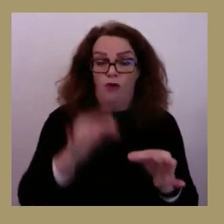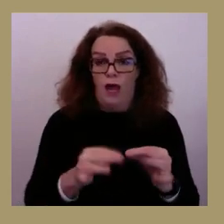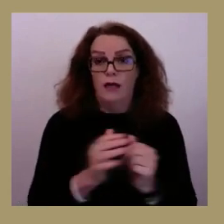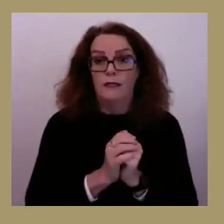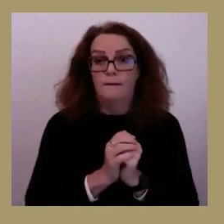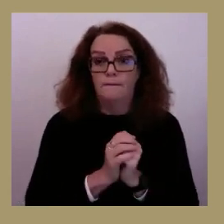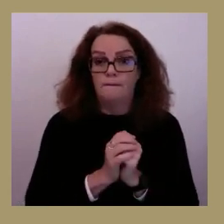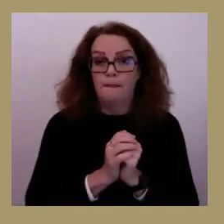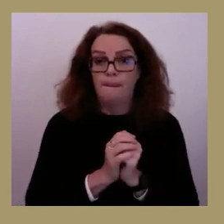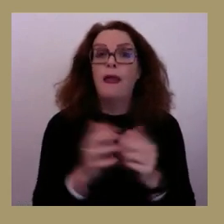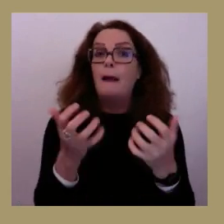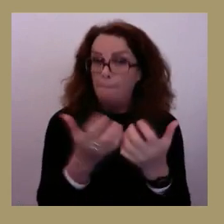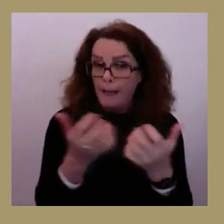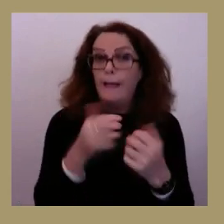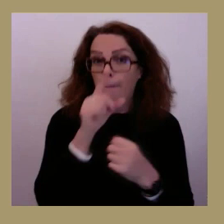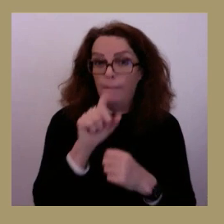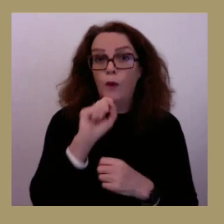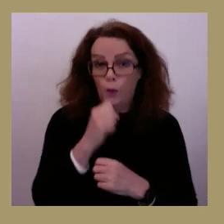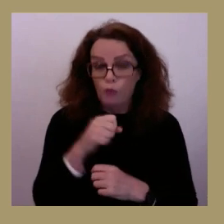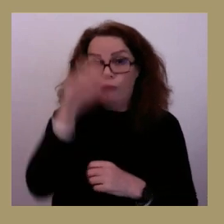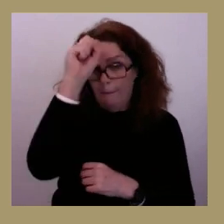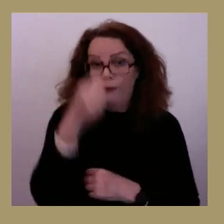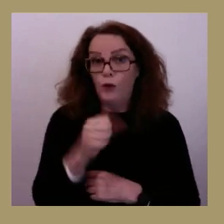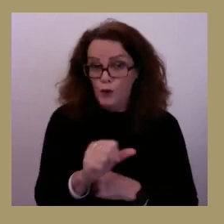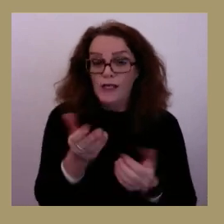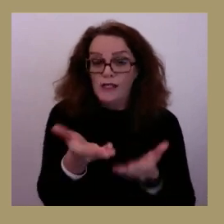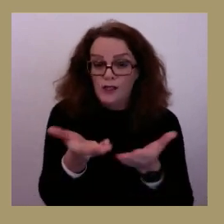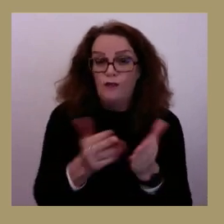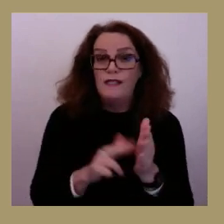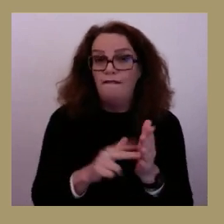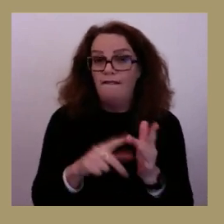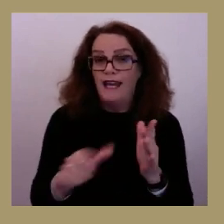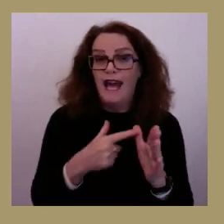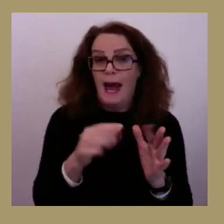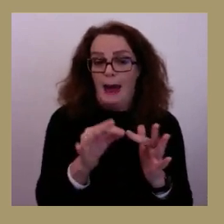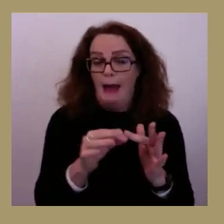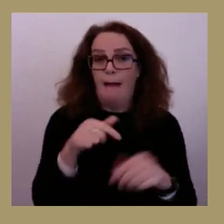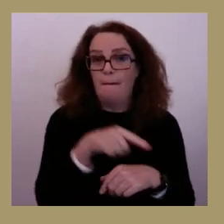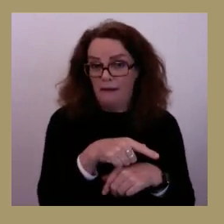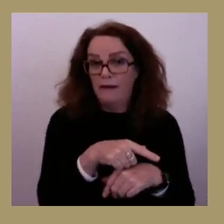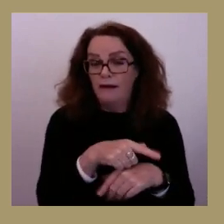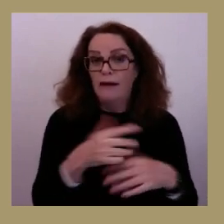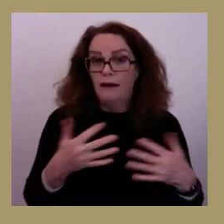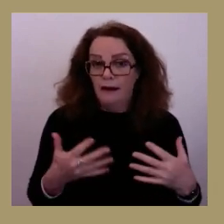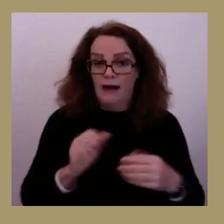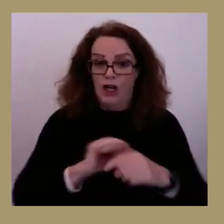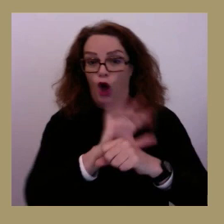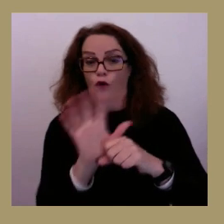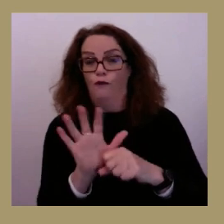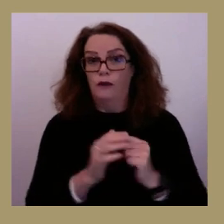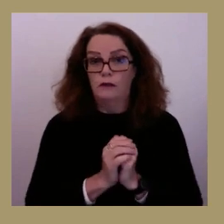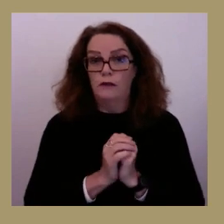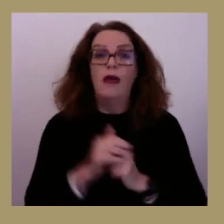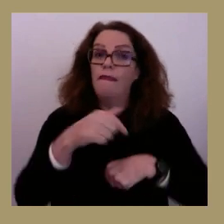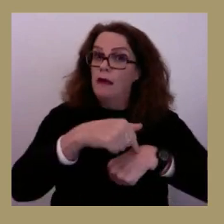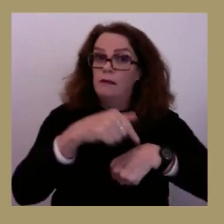Service Victoria app during the COVID-19 pandemic, users at that point in time were not required to create a Service Victoria account because